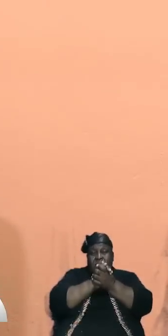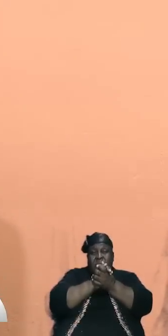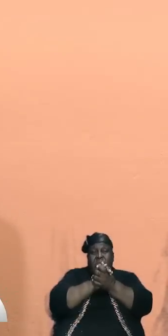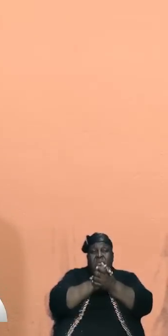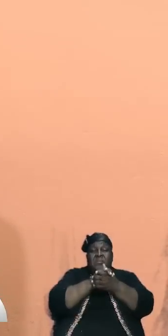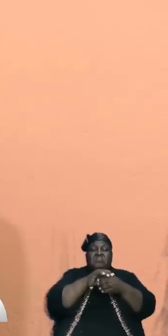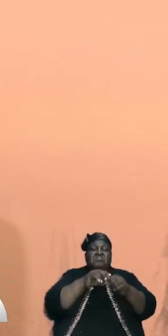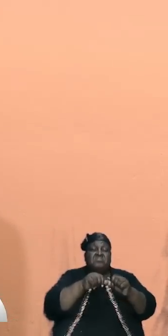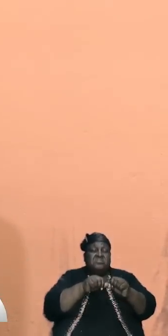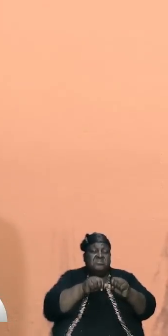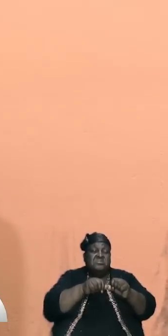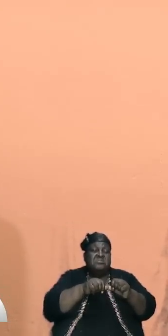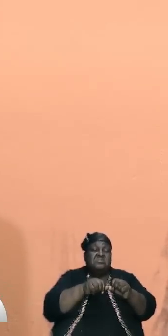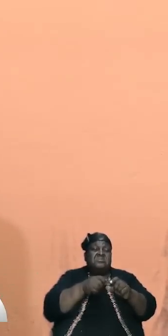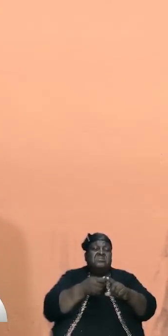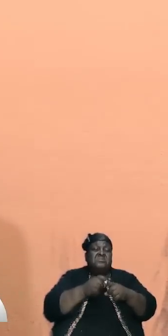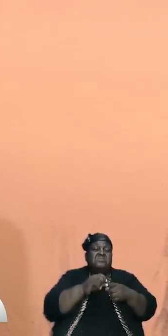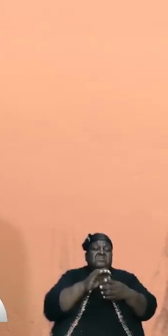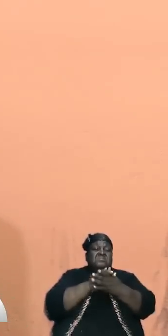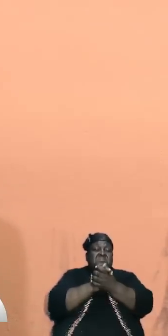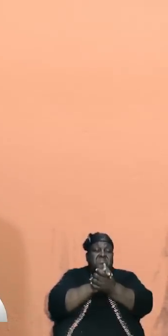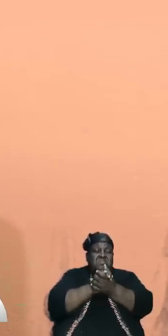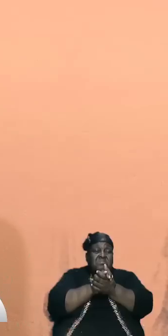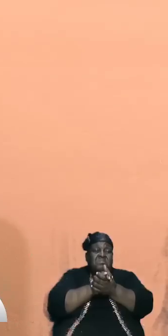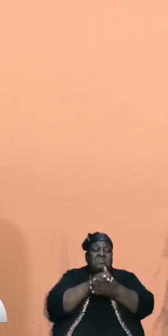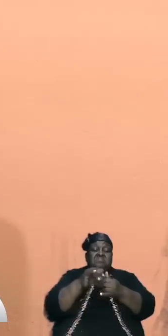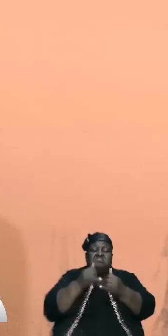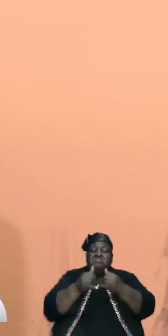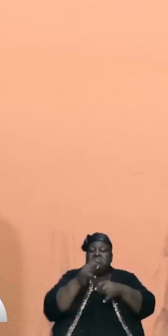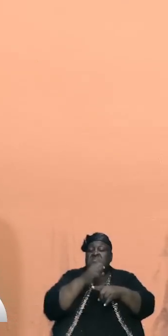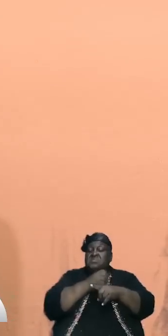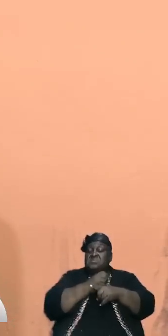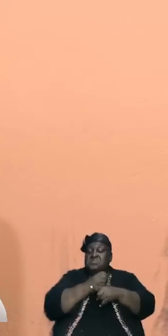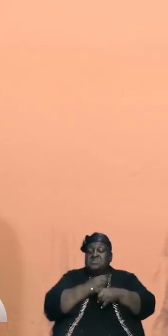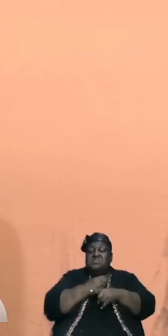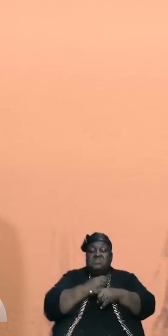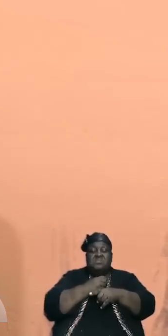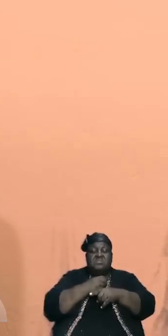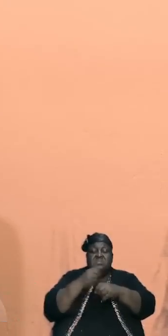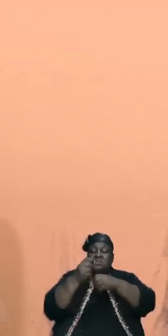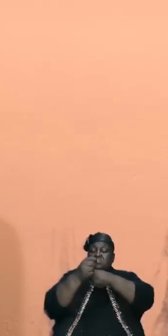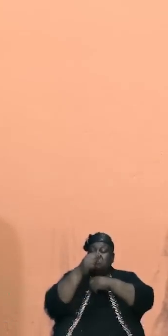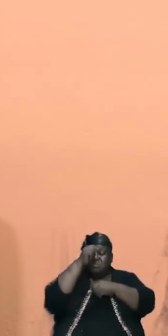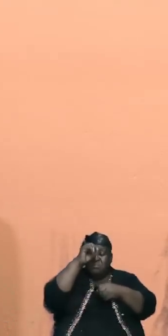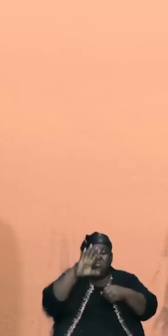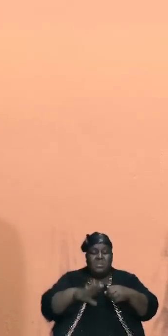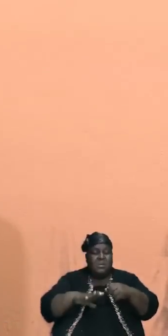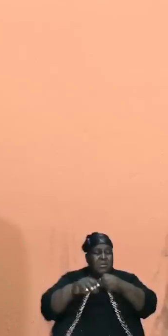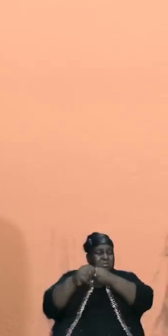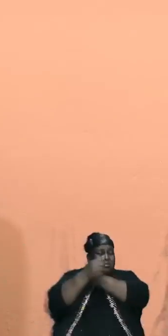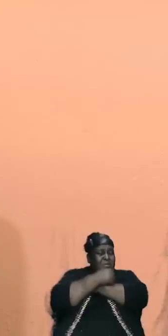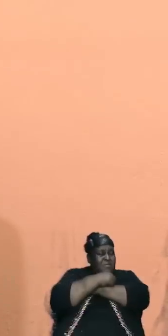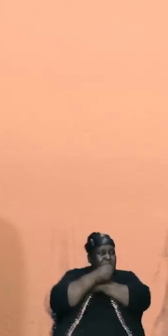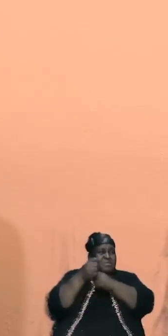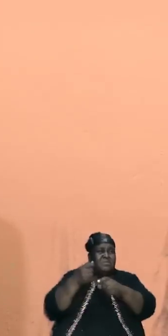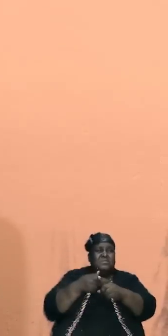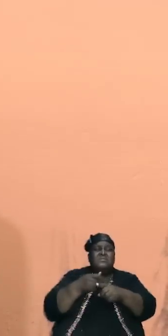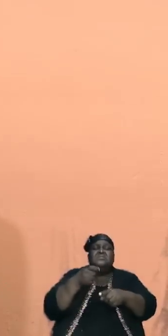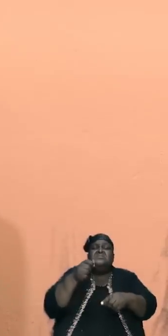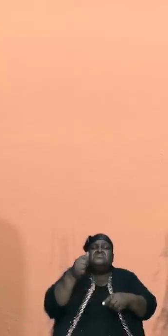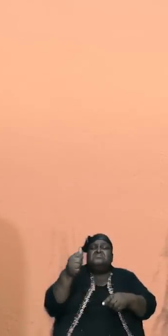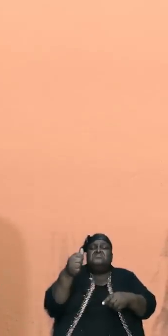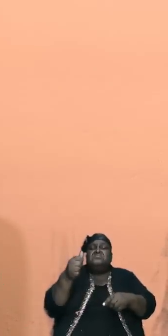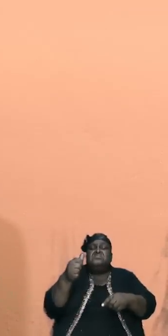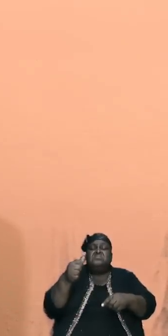meat. But we say the last days perilous time shall come, for men shall be lovers of their own selves. Postmodernism,